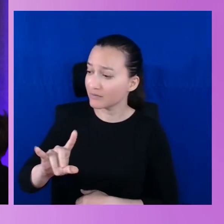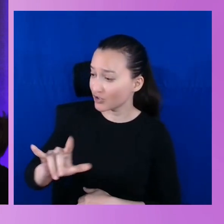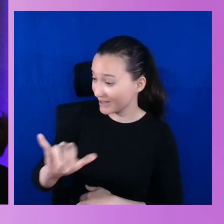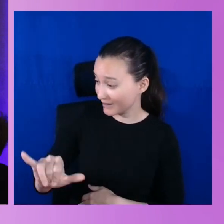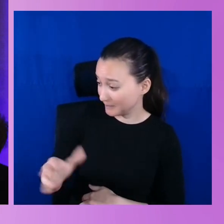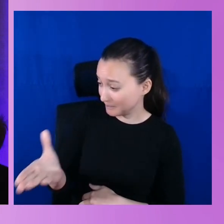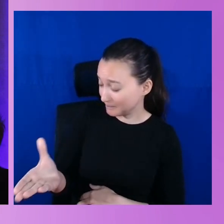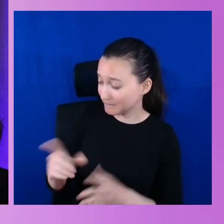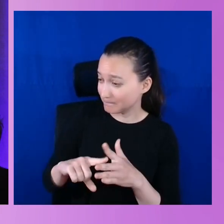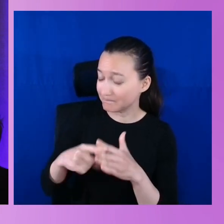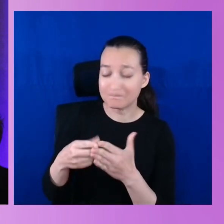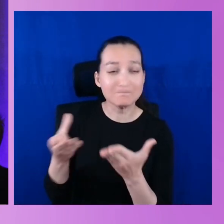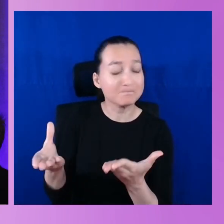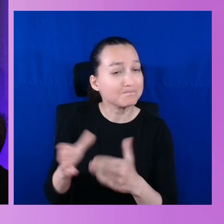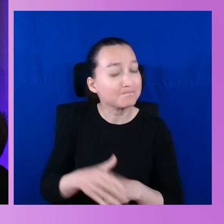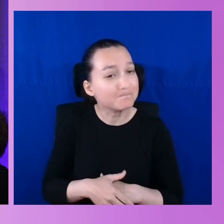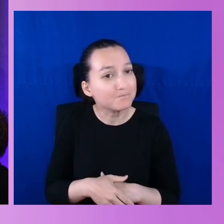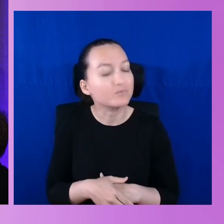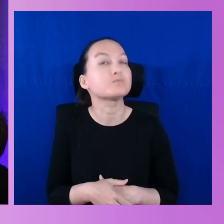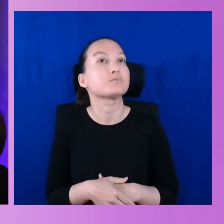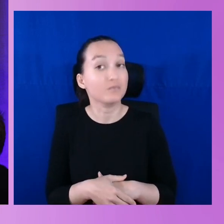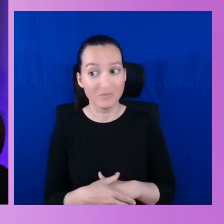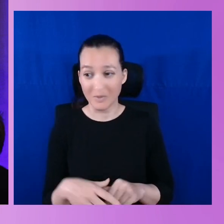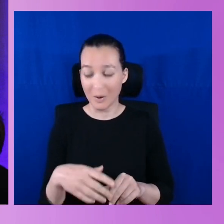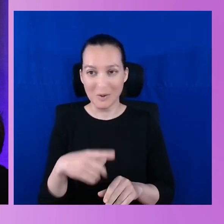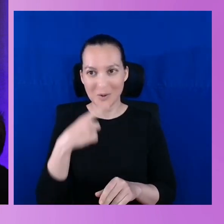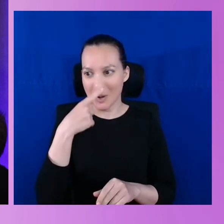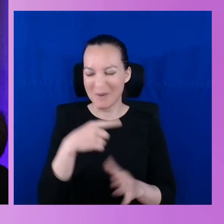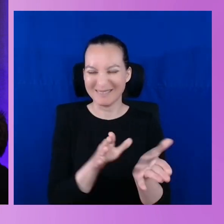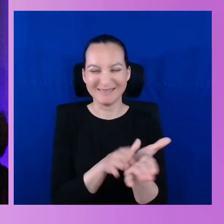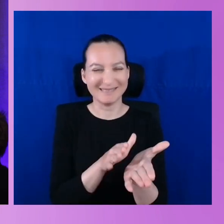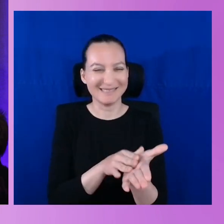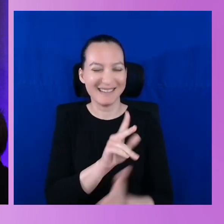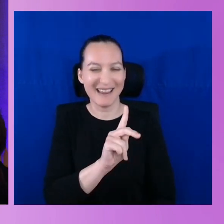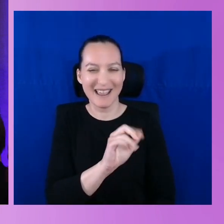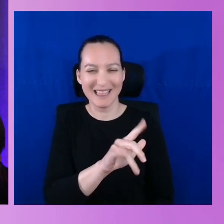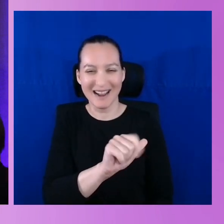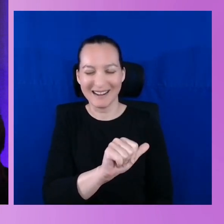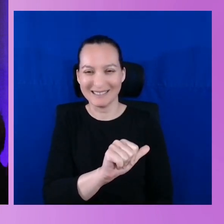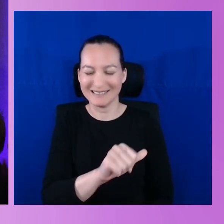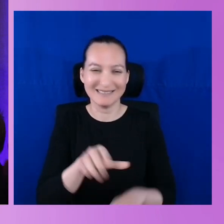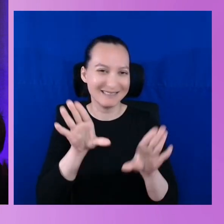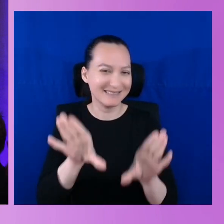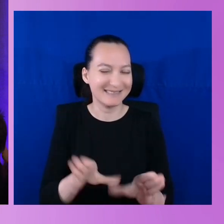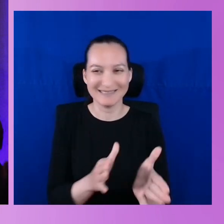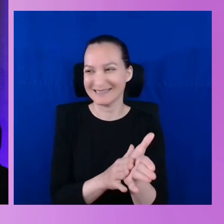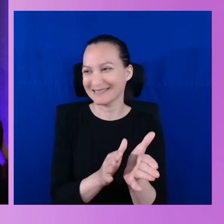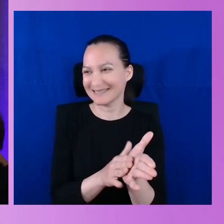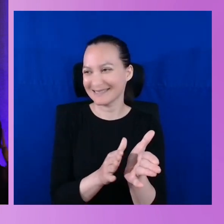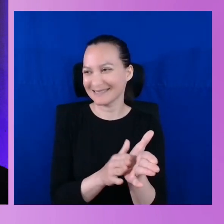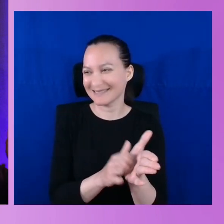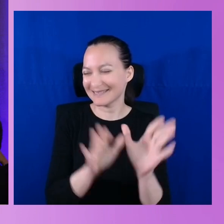you. Well, can we just give a call out to Kayla for that awesome demo? Yeah, that's true, yes.